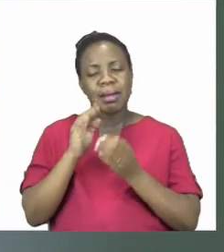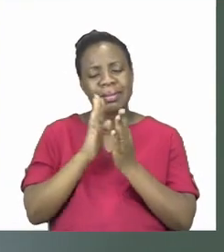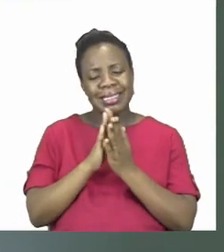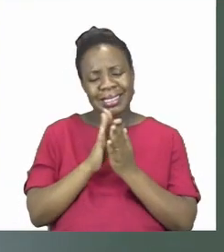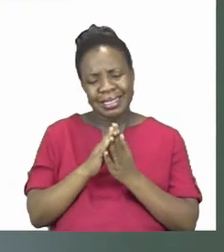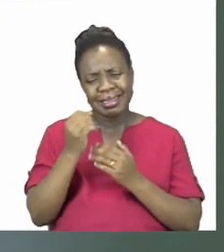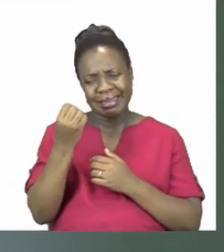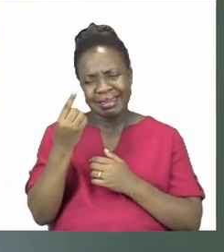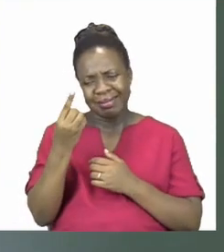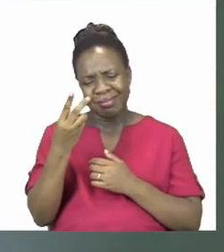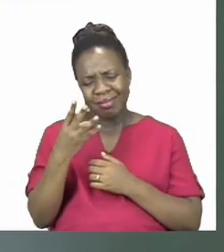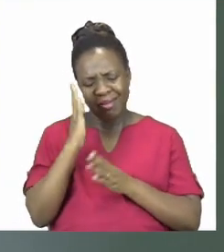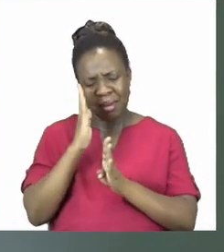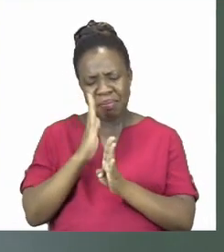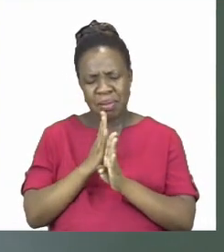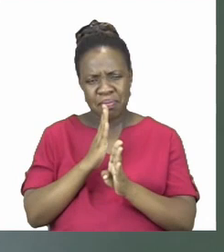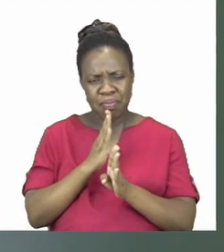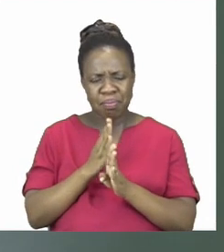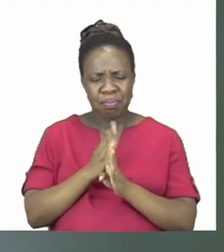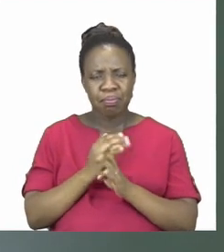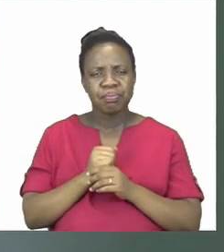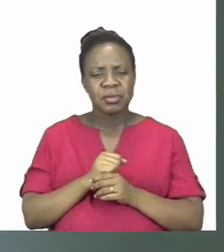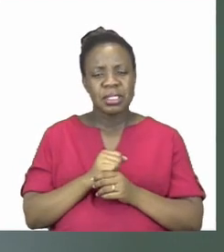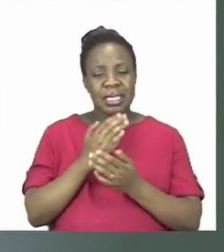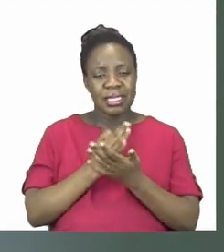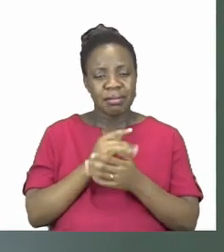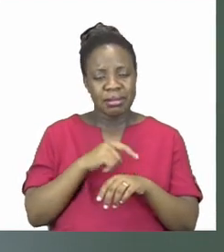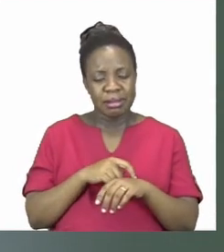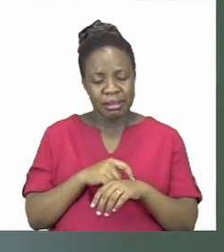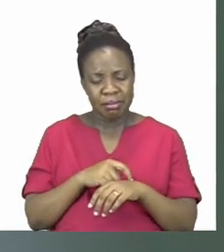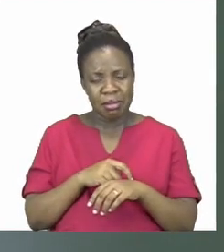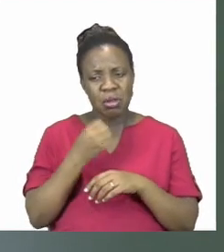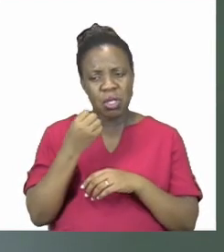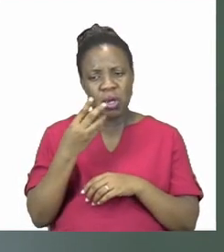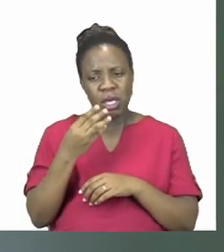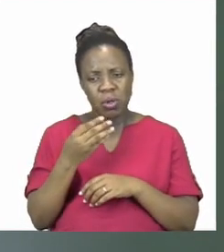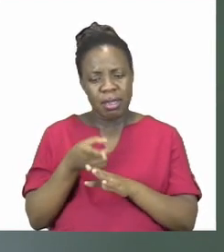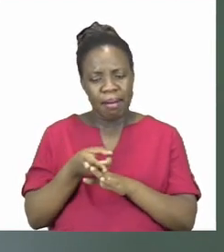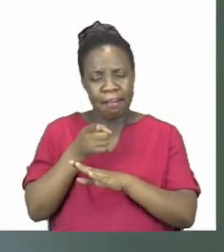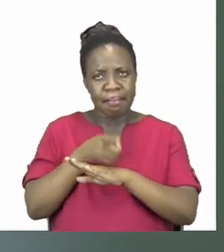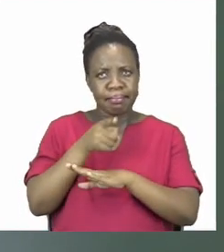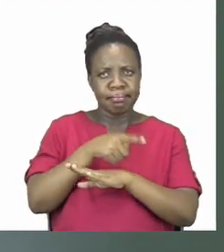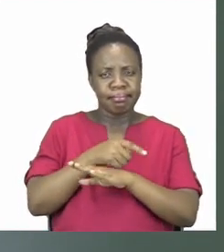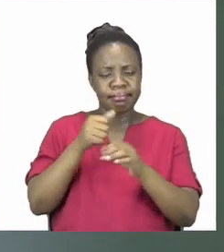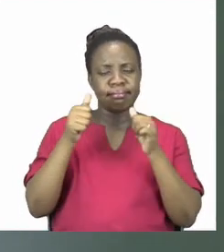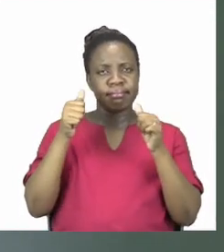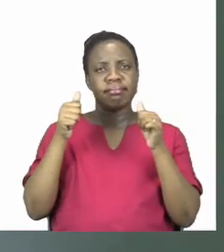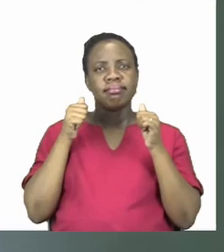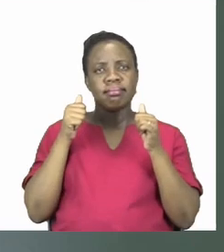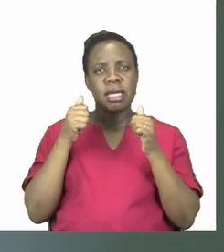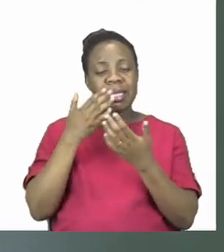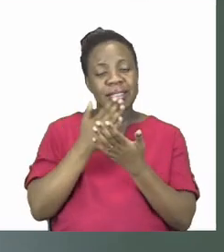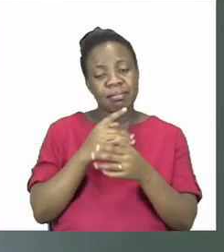your fingers if you need to. Sometimes we have to count backwards for the multiplication, for the subtraction. And then